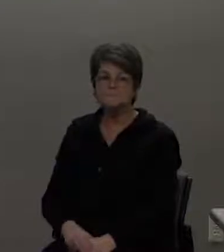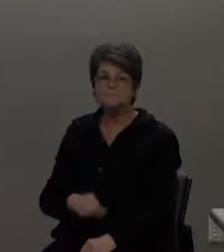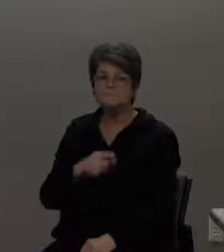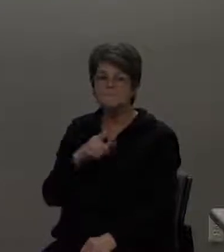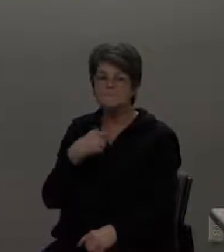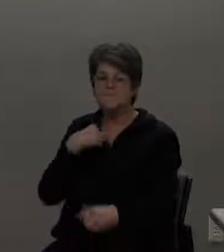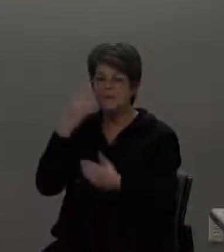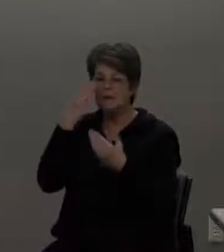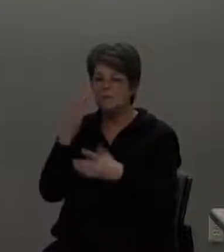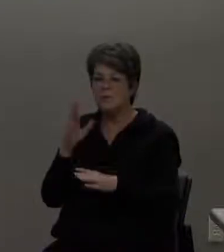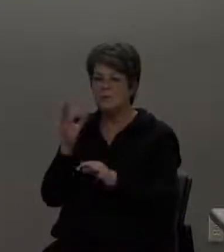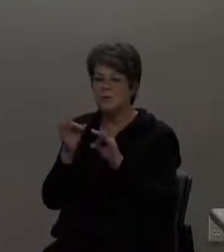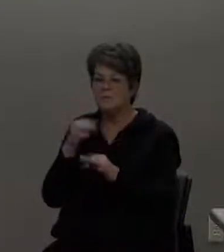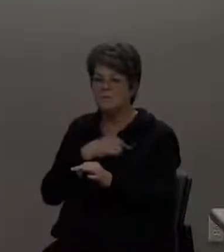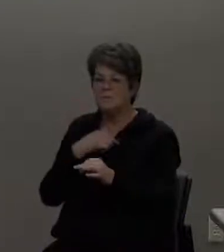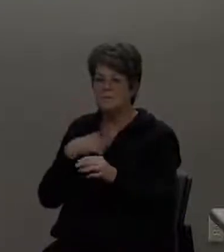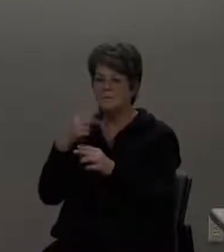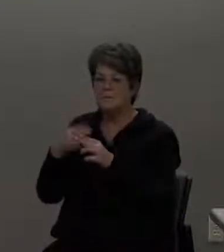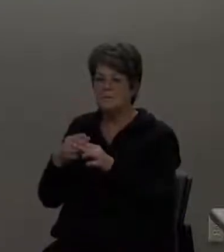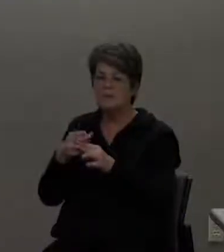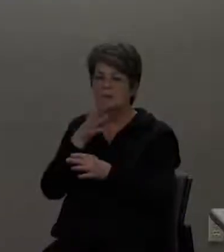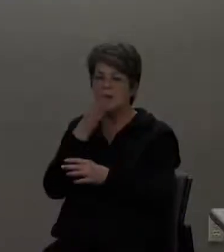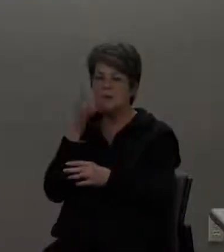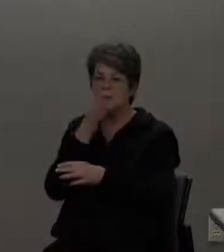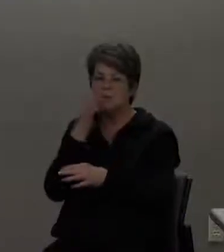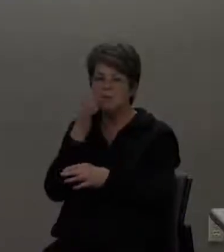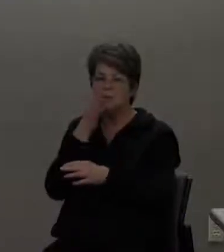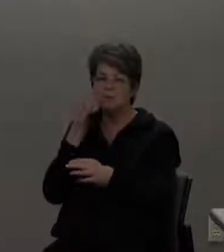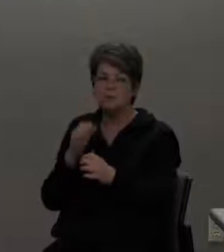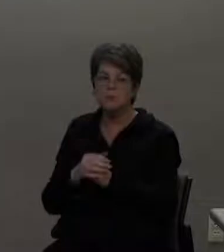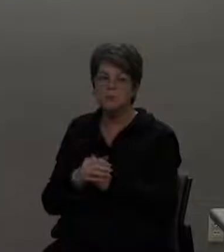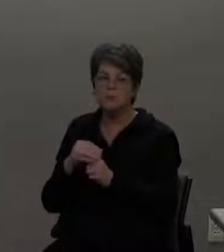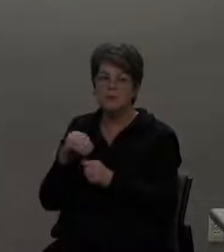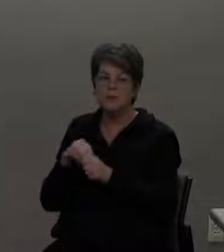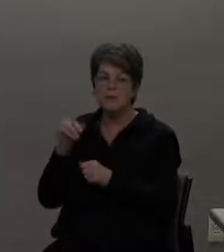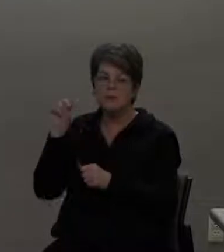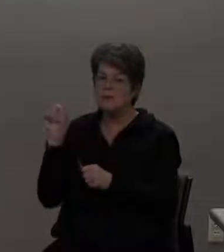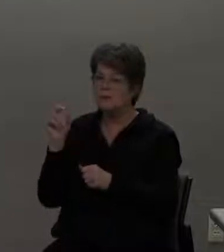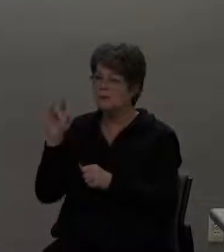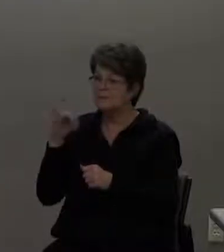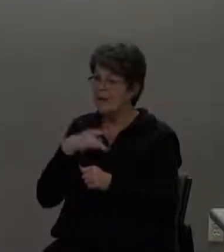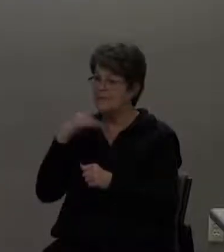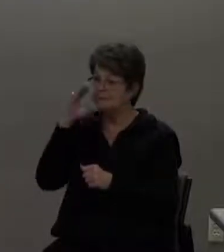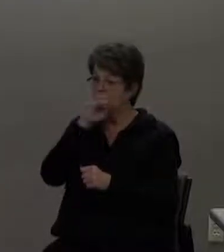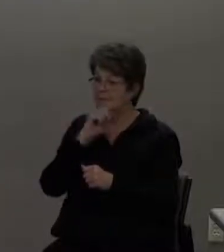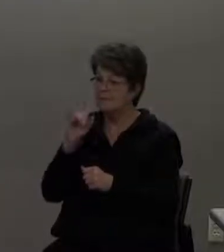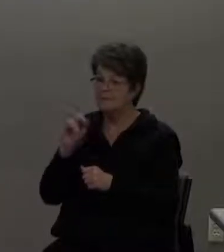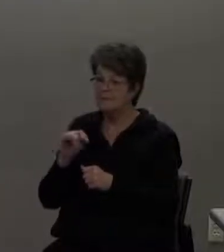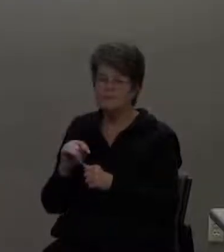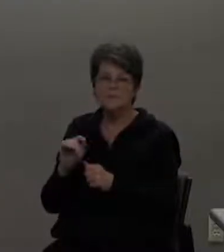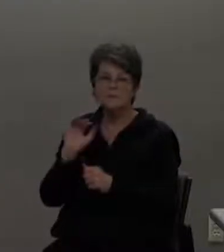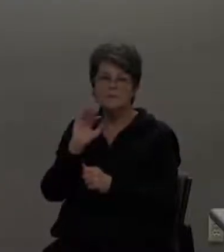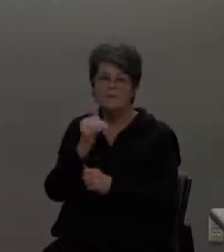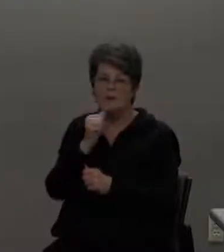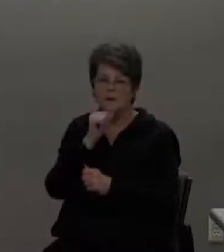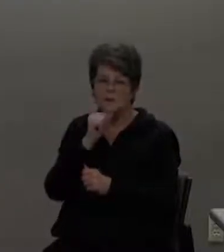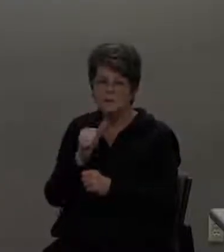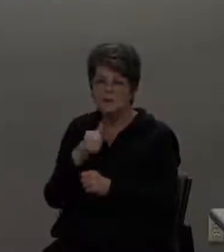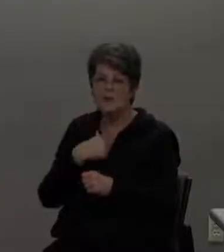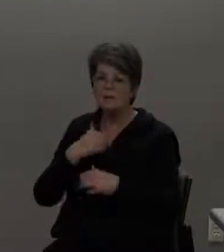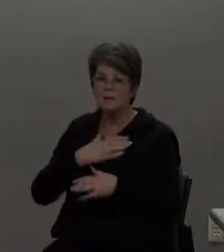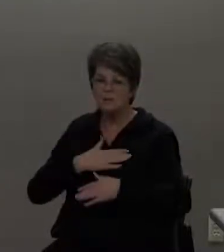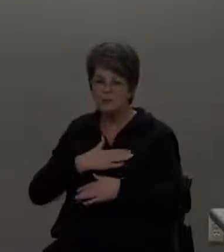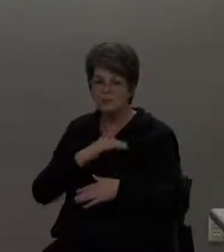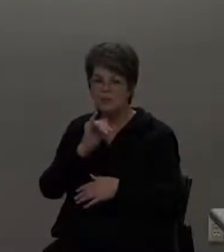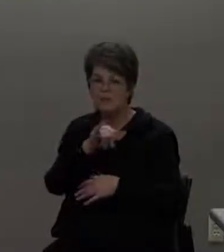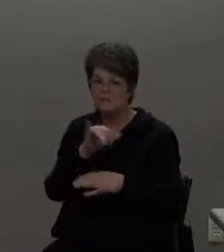I don't know that we've mentioned agriculture in here. Have I missed it? Probably not. And I